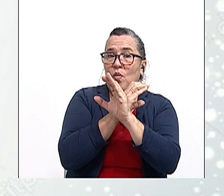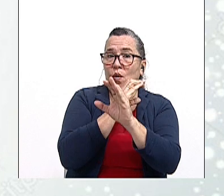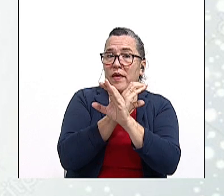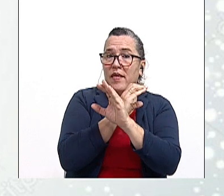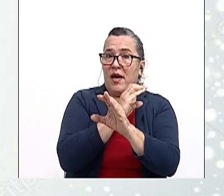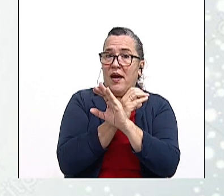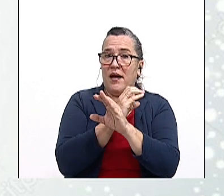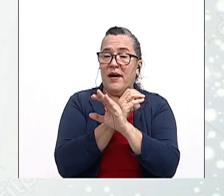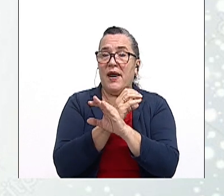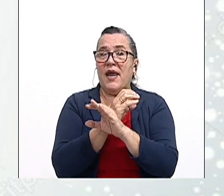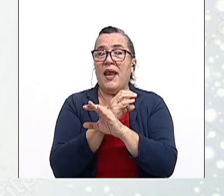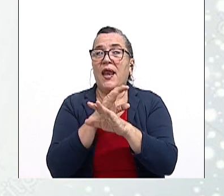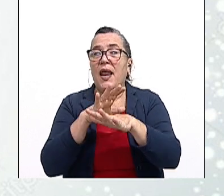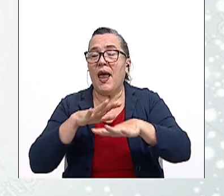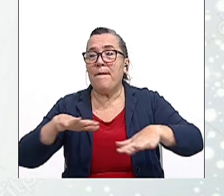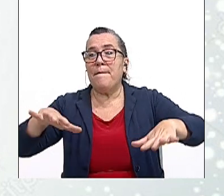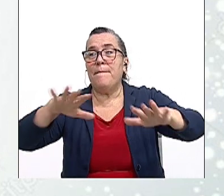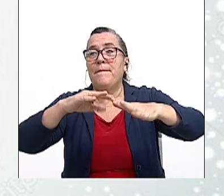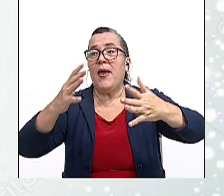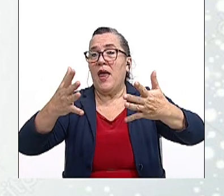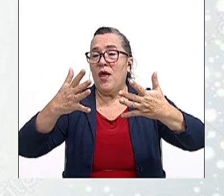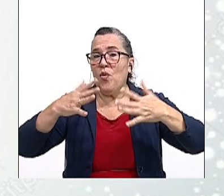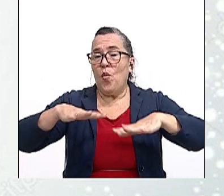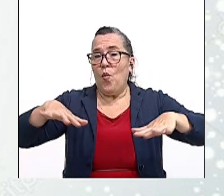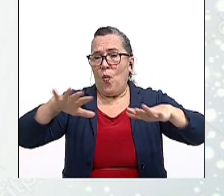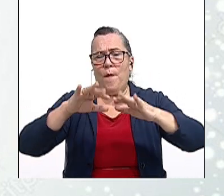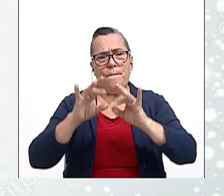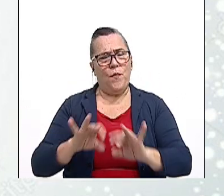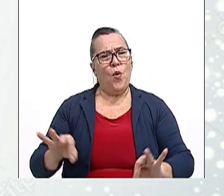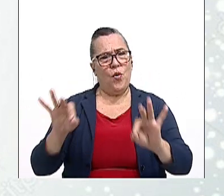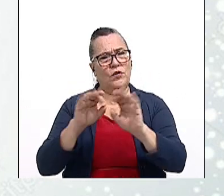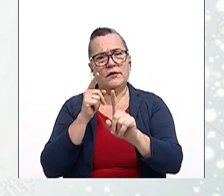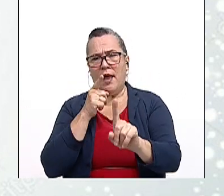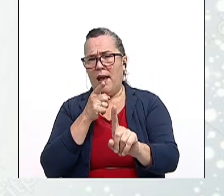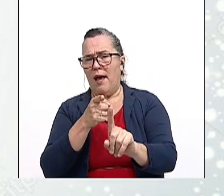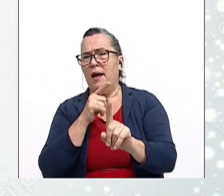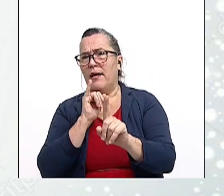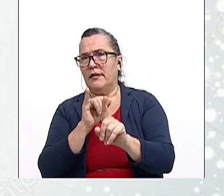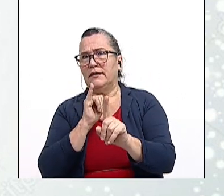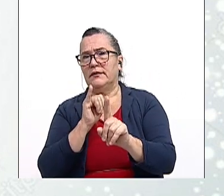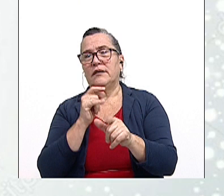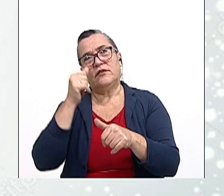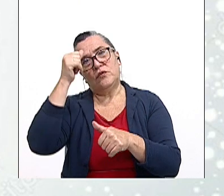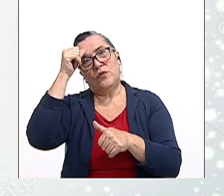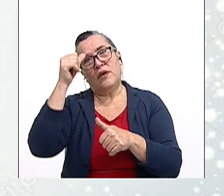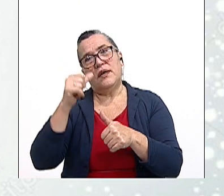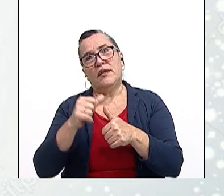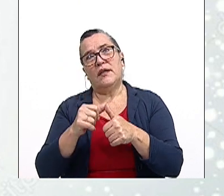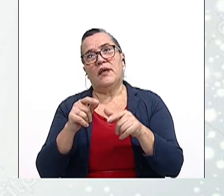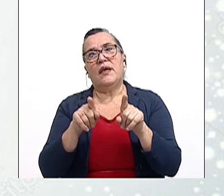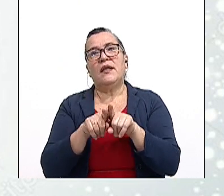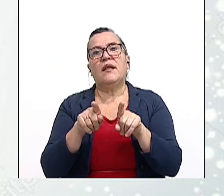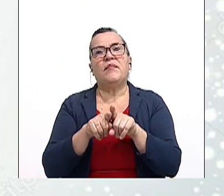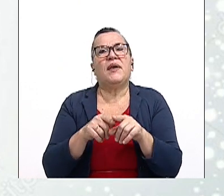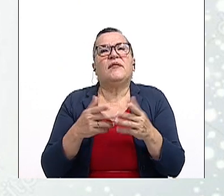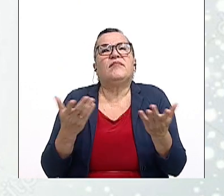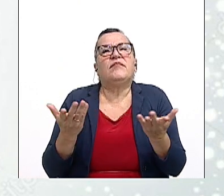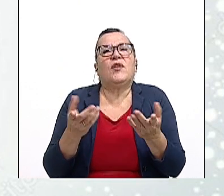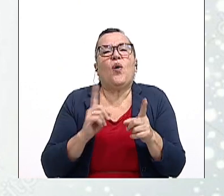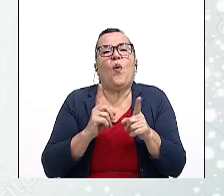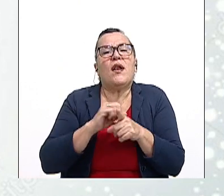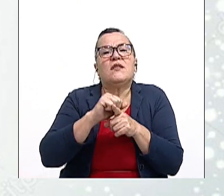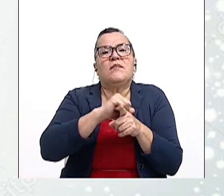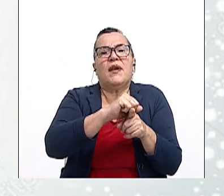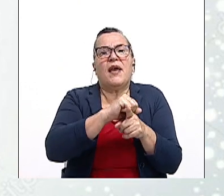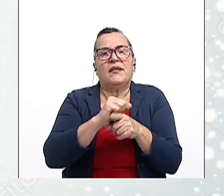the environment. It's something very important, remember. And finally, what sustainable